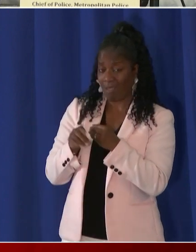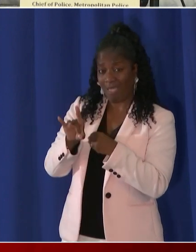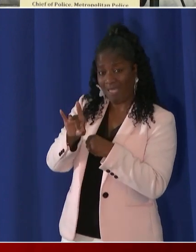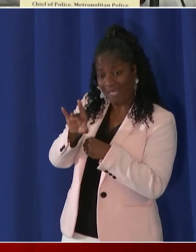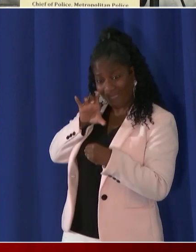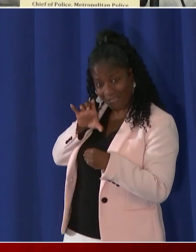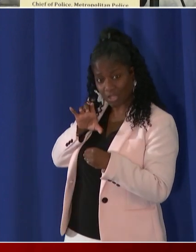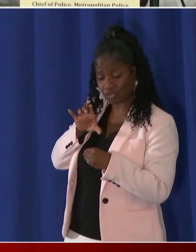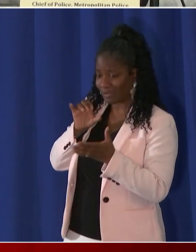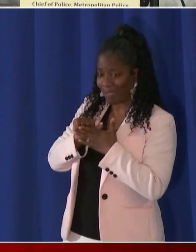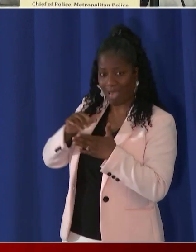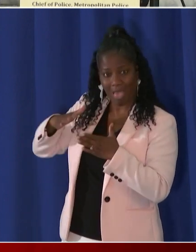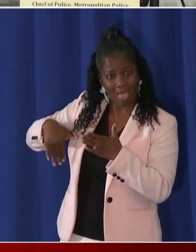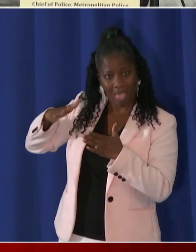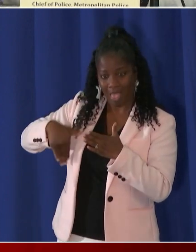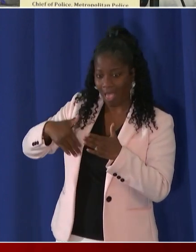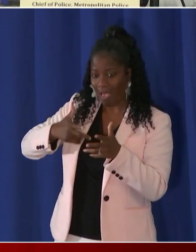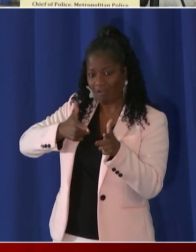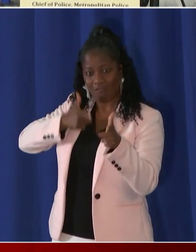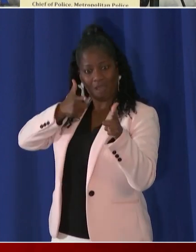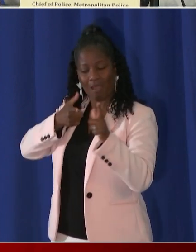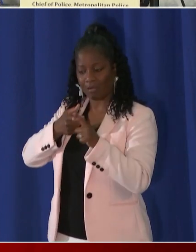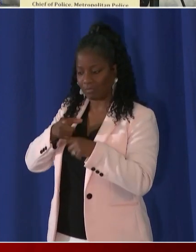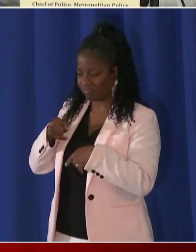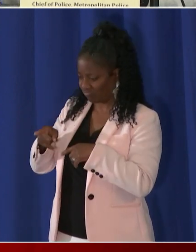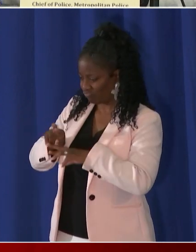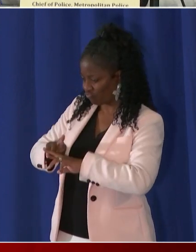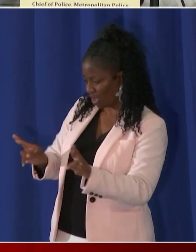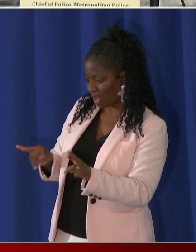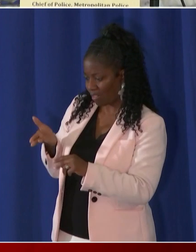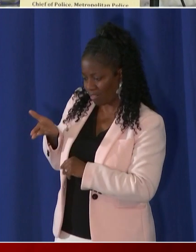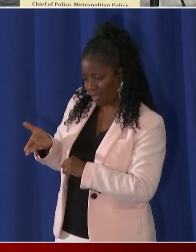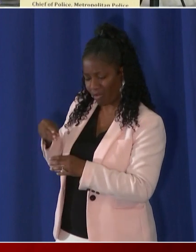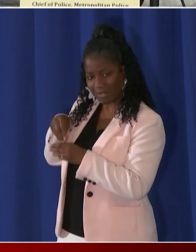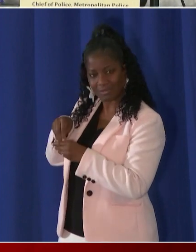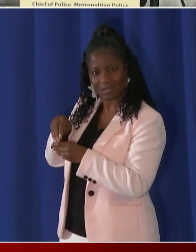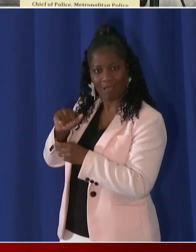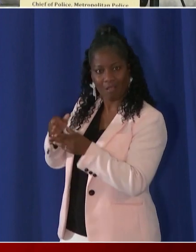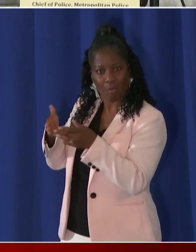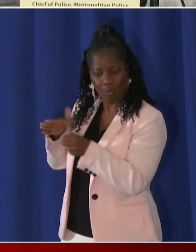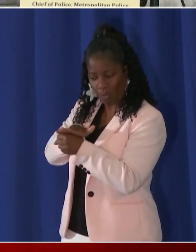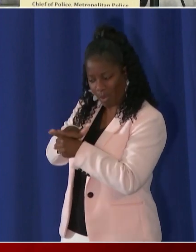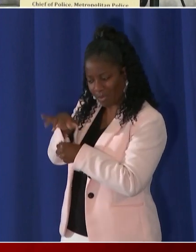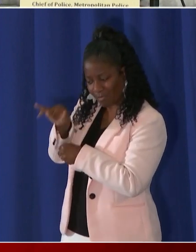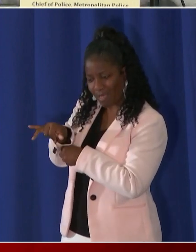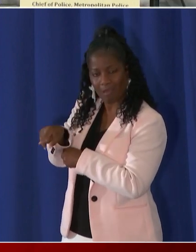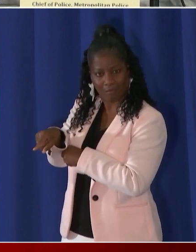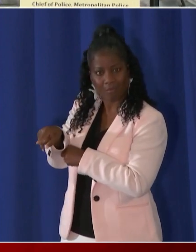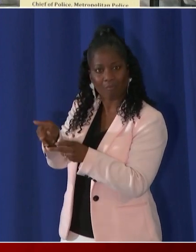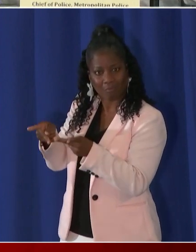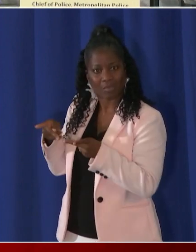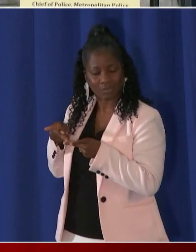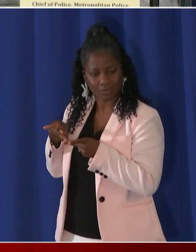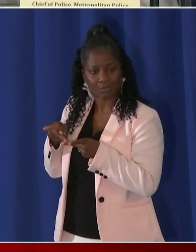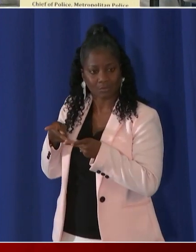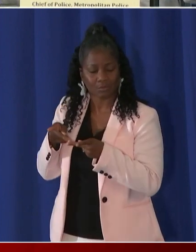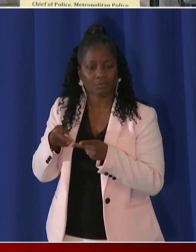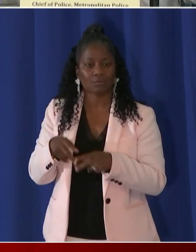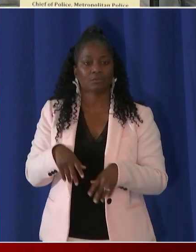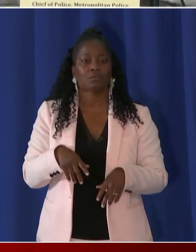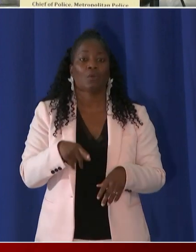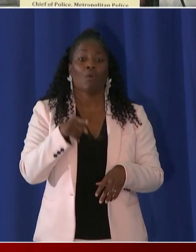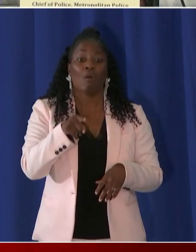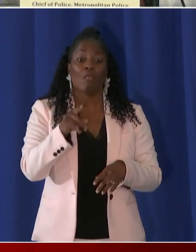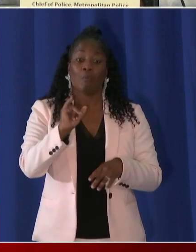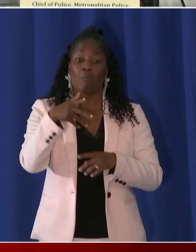rounds, unspent, unshot rounds at his disposal inside of the location at Van Ness. At the apartment